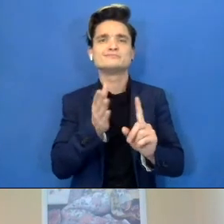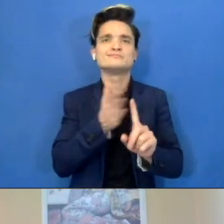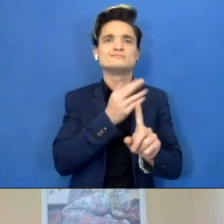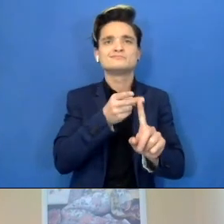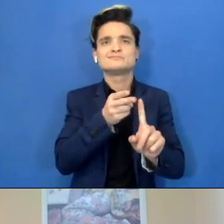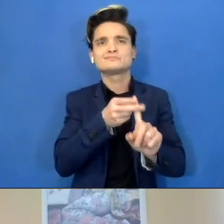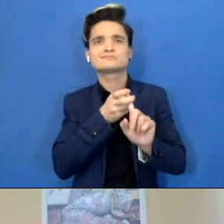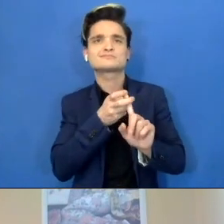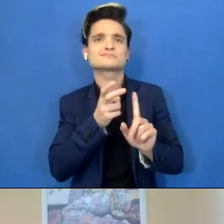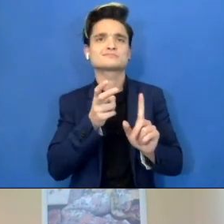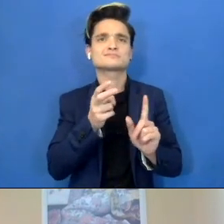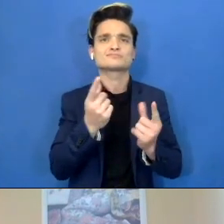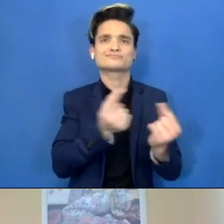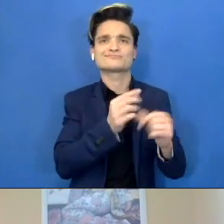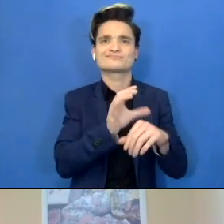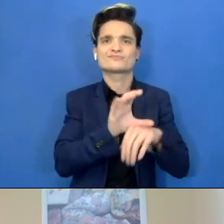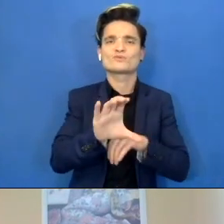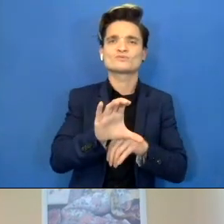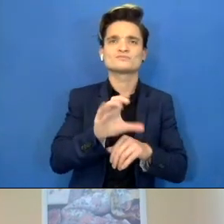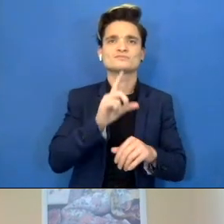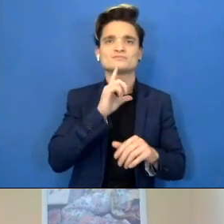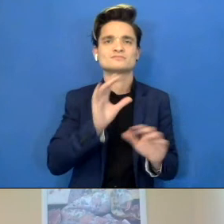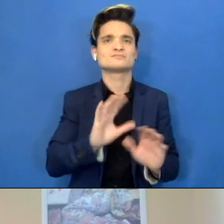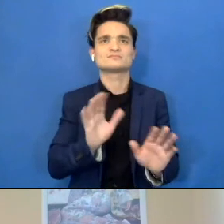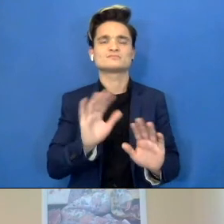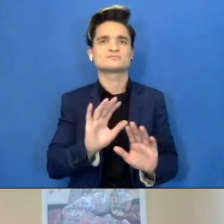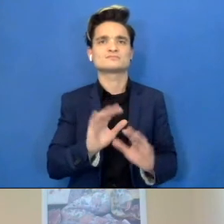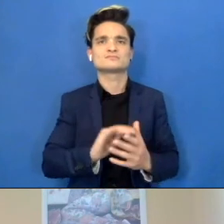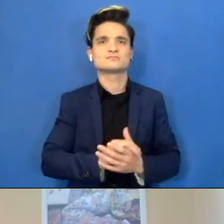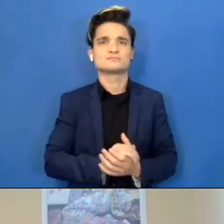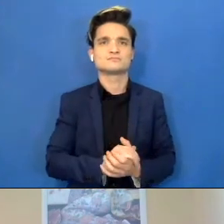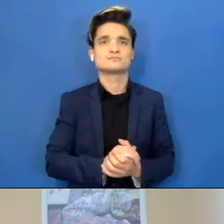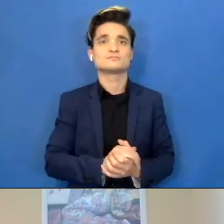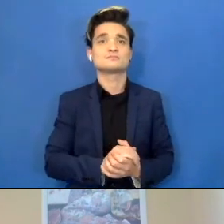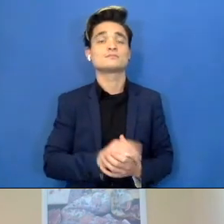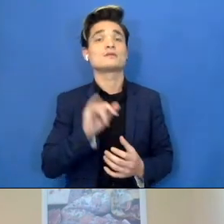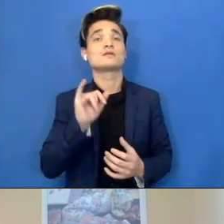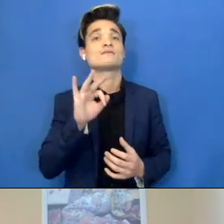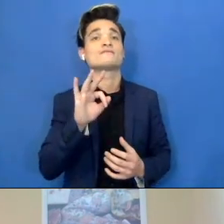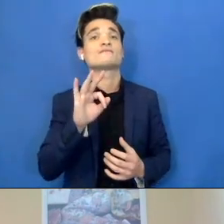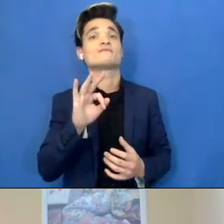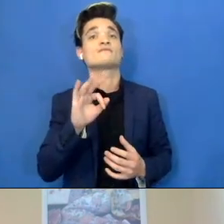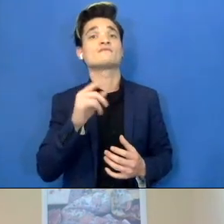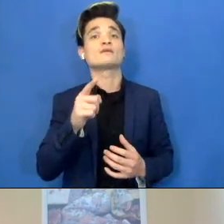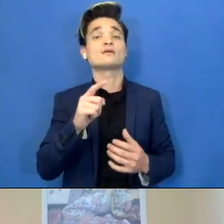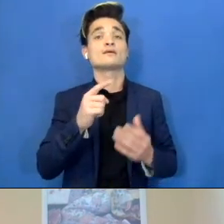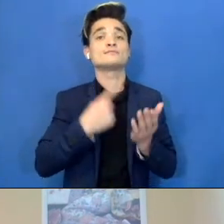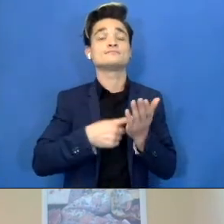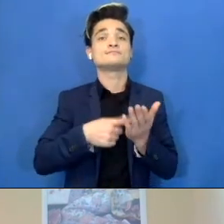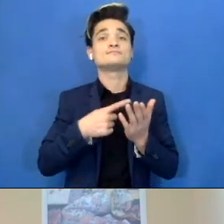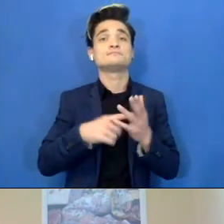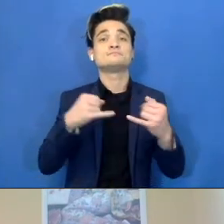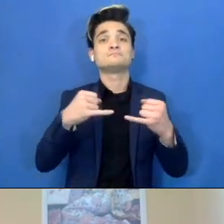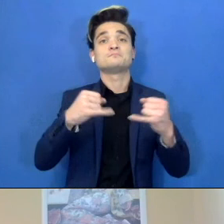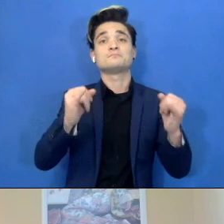of you, you're talking about limits, you're talking about boundaries, you're talking about these things, that is between you. Whatever is said between you, if someone's come